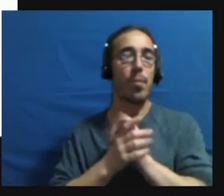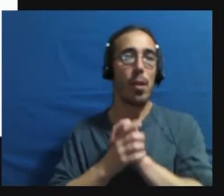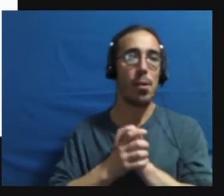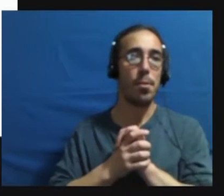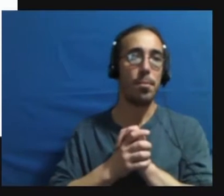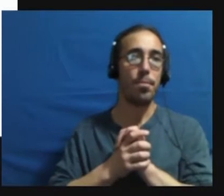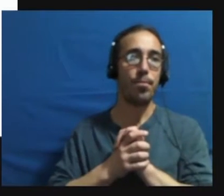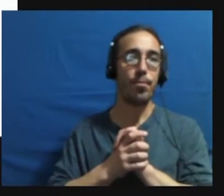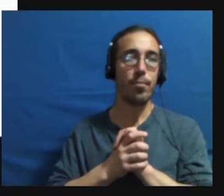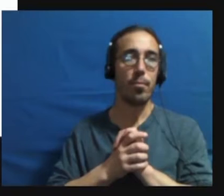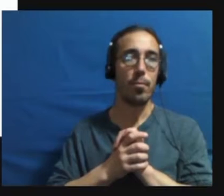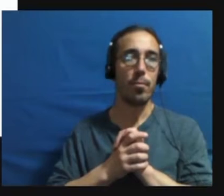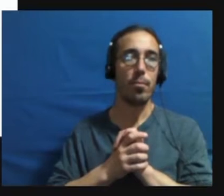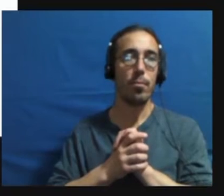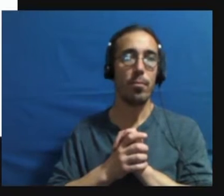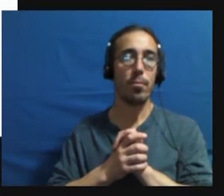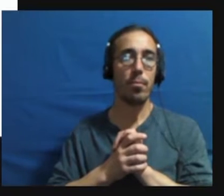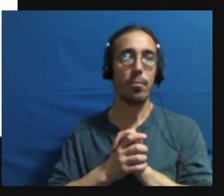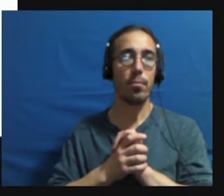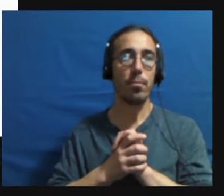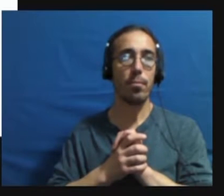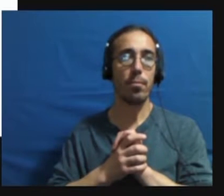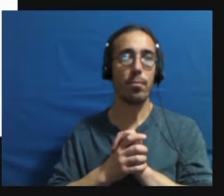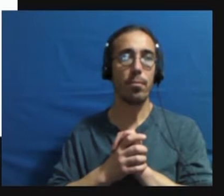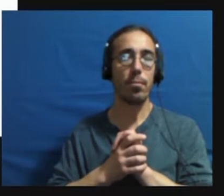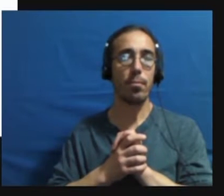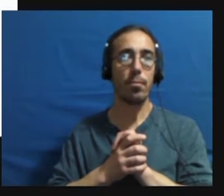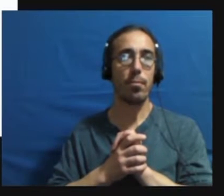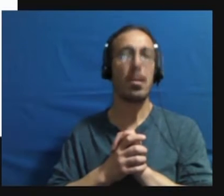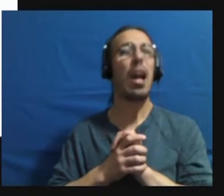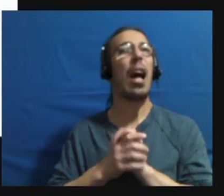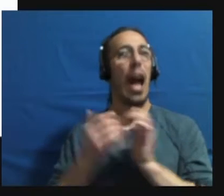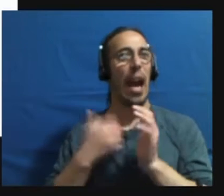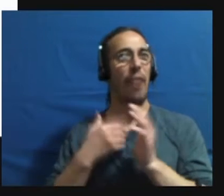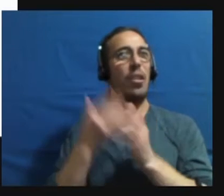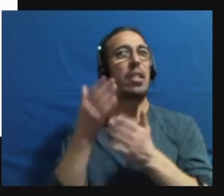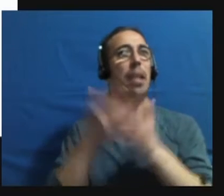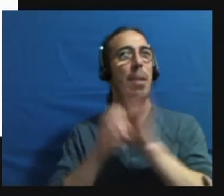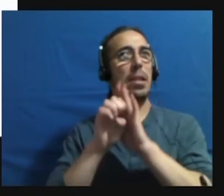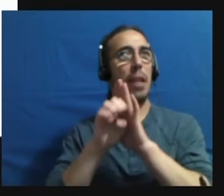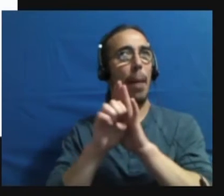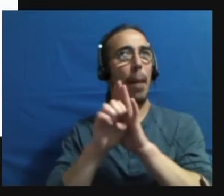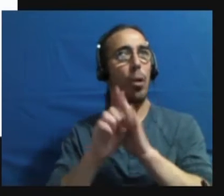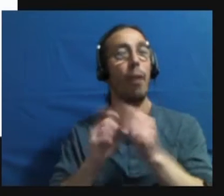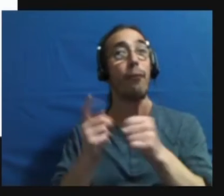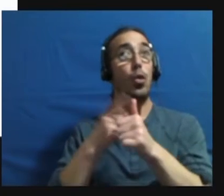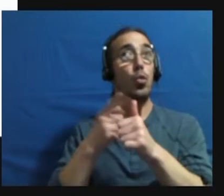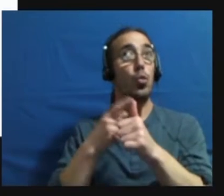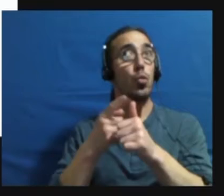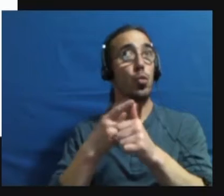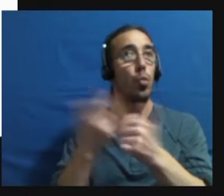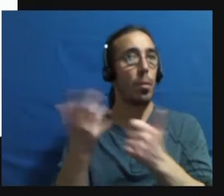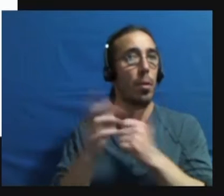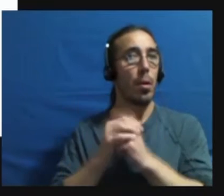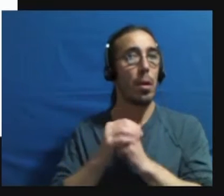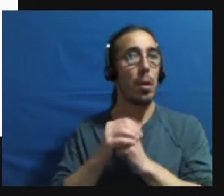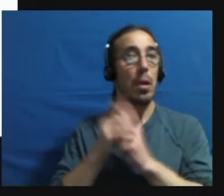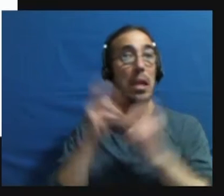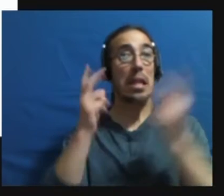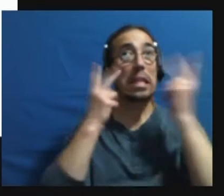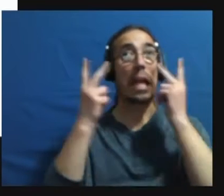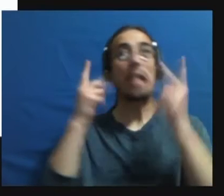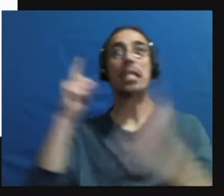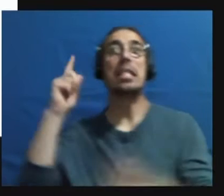So, as we connect the stems to senses, I have some examples. The first example here is sight and